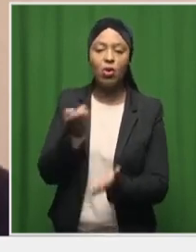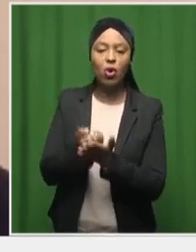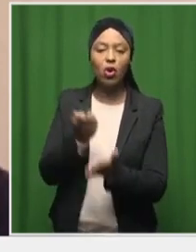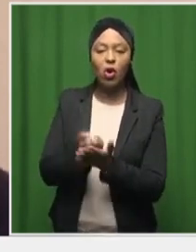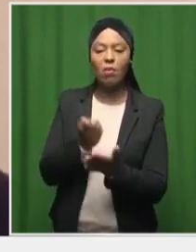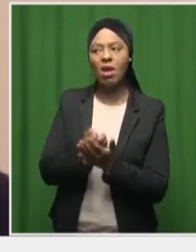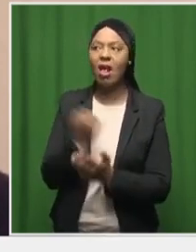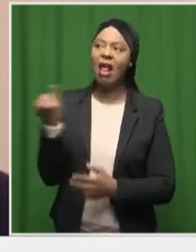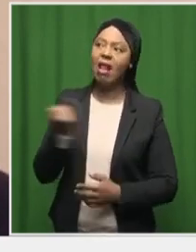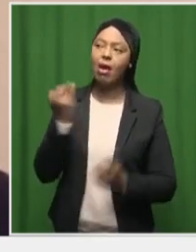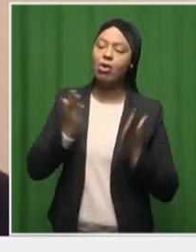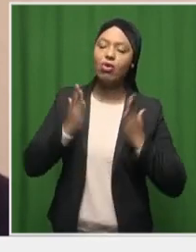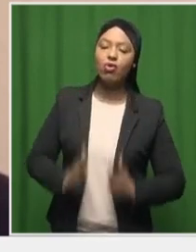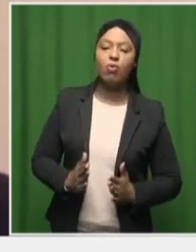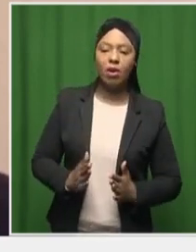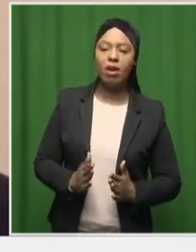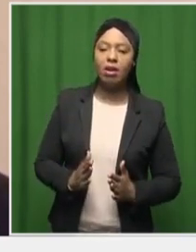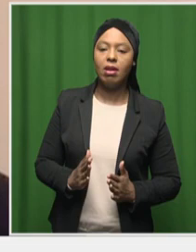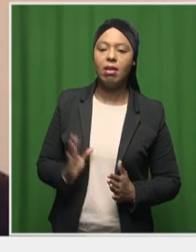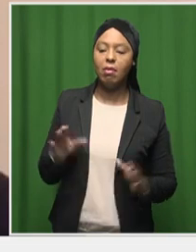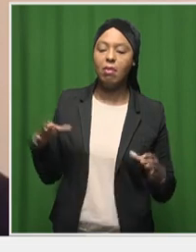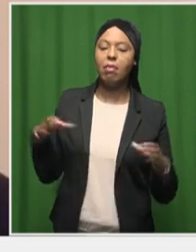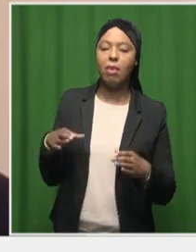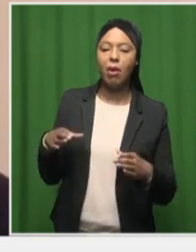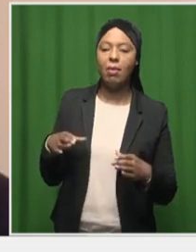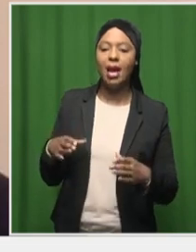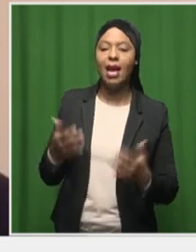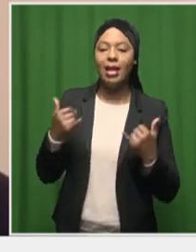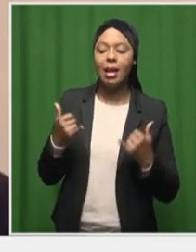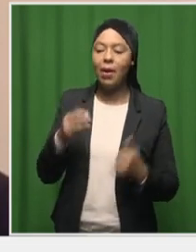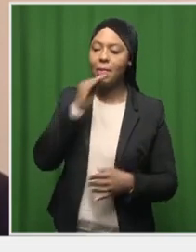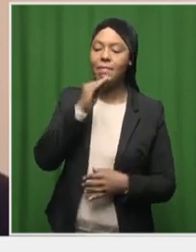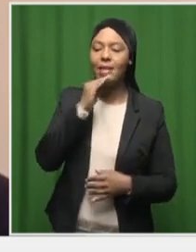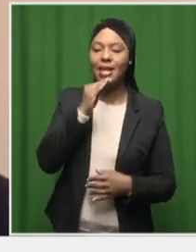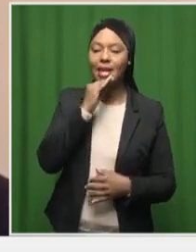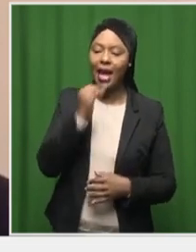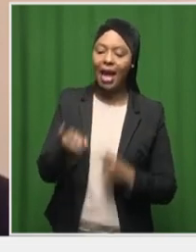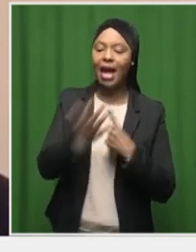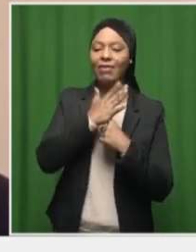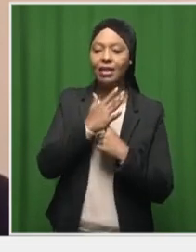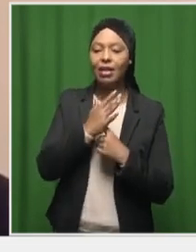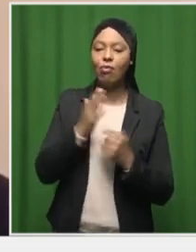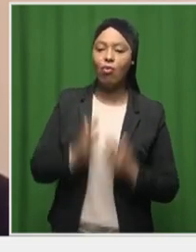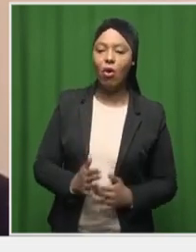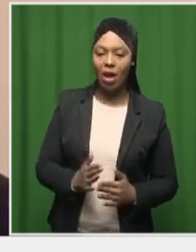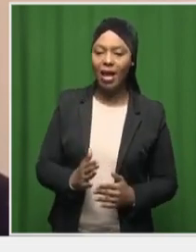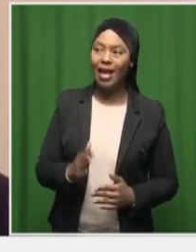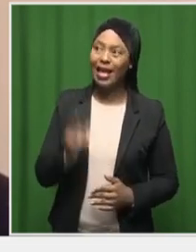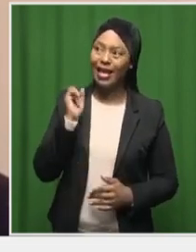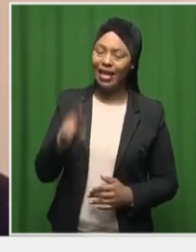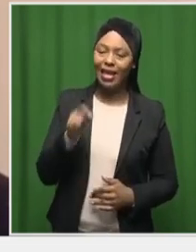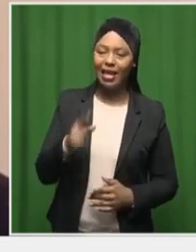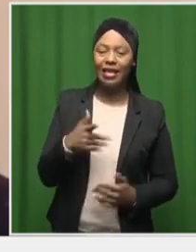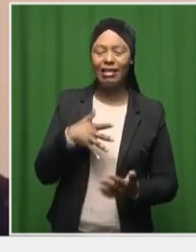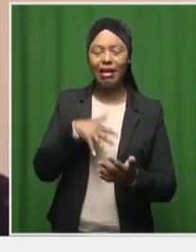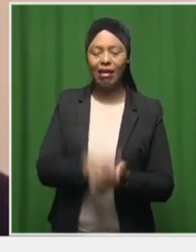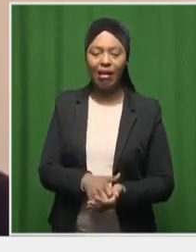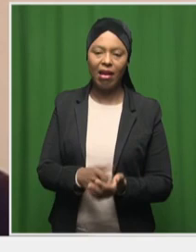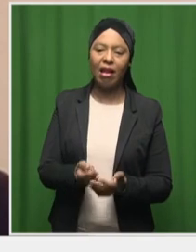of it as a weak, sick, and affected body, then the slightest wind, the slightest breeze, the